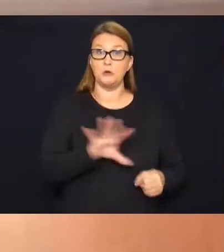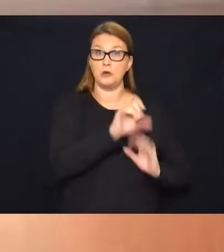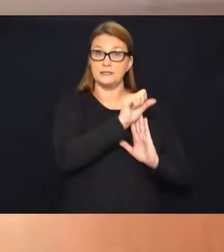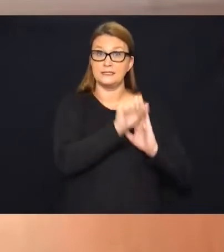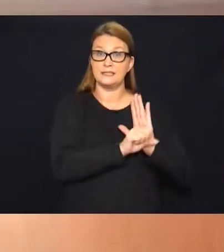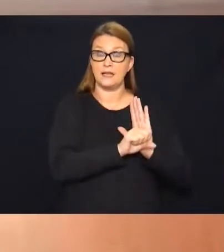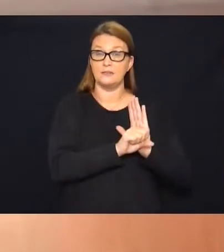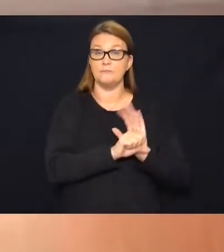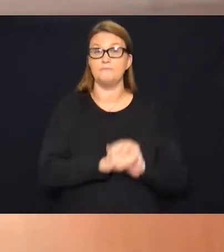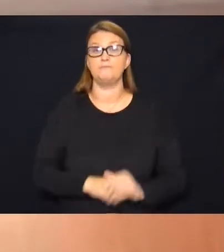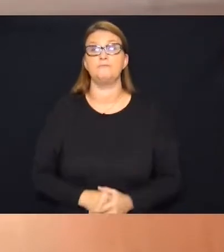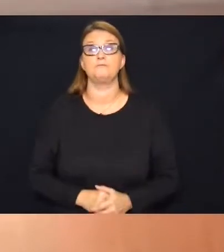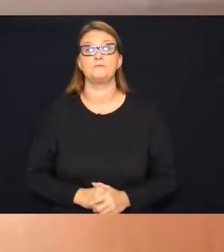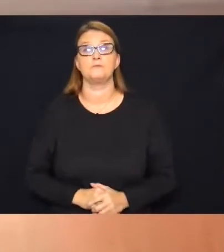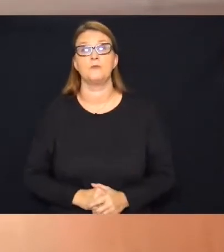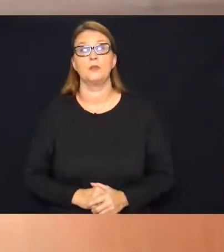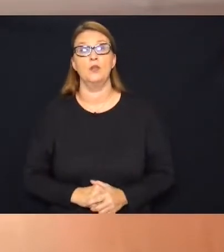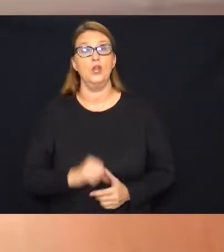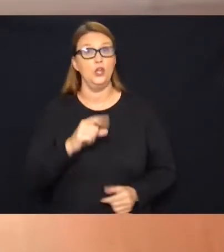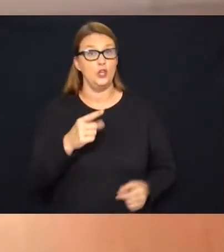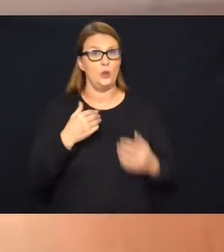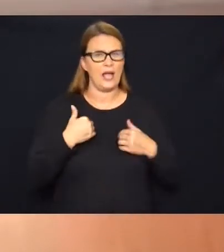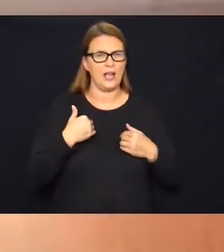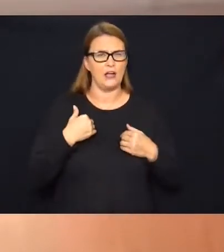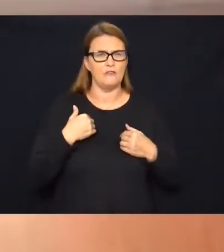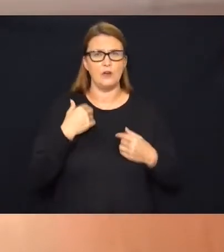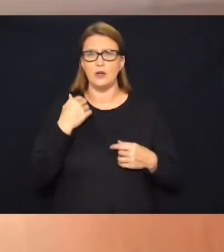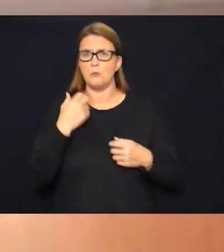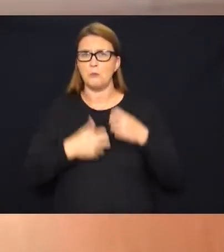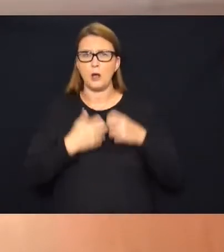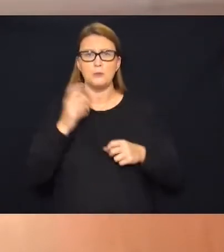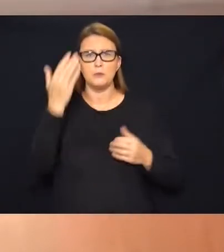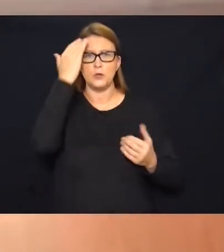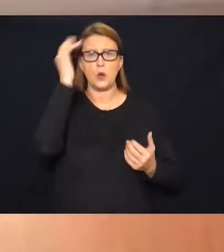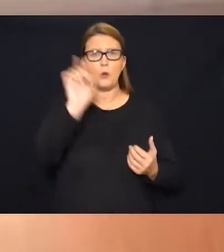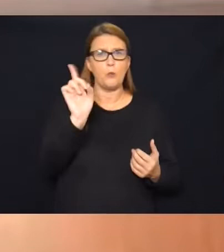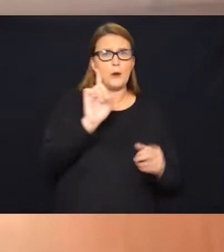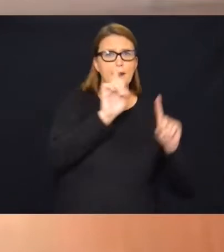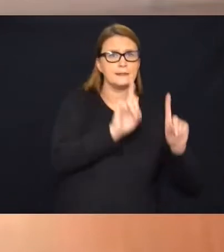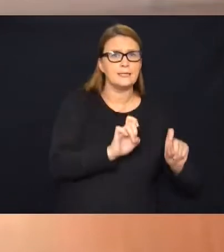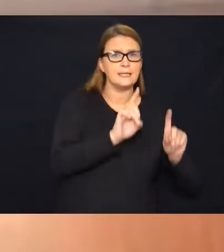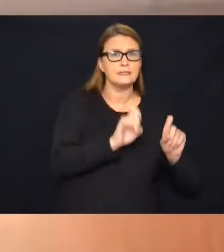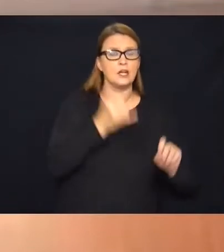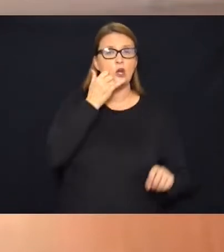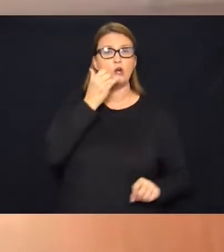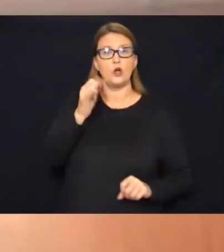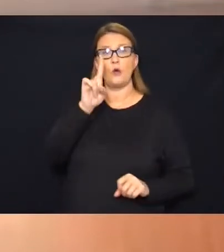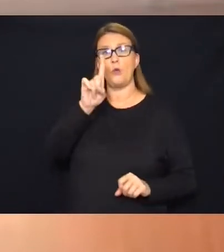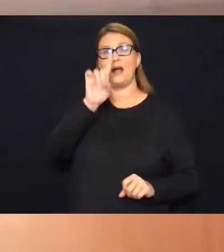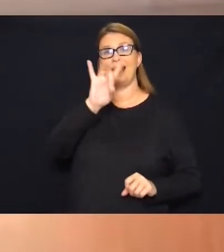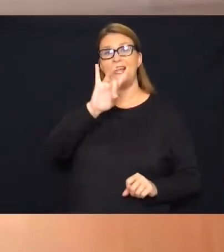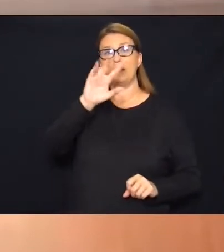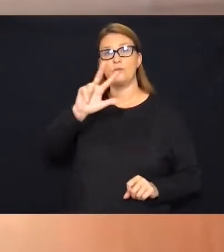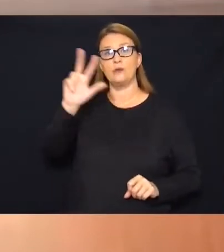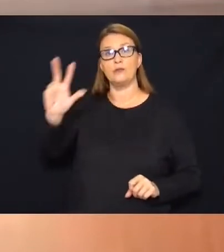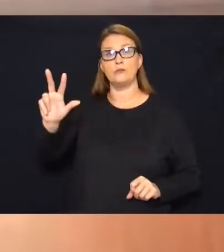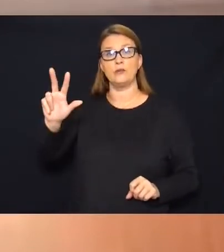have issues with identifying where those are, you can call the